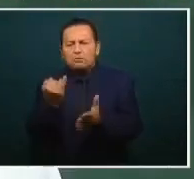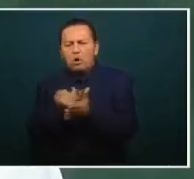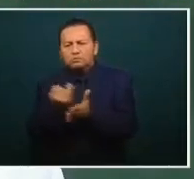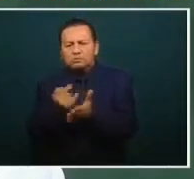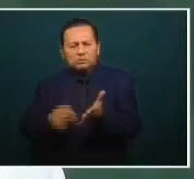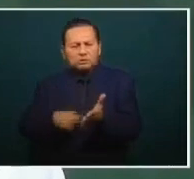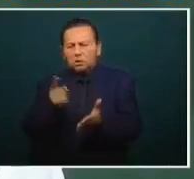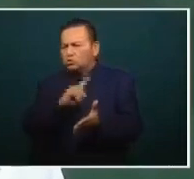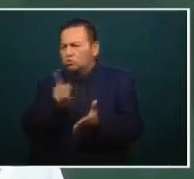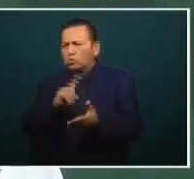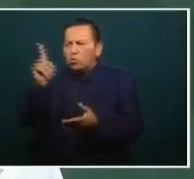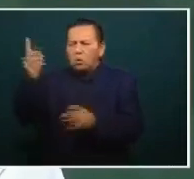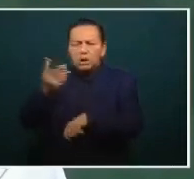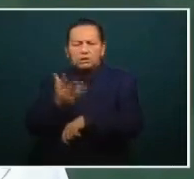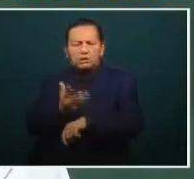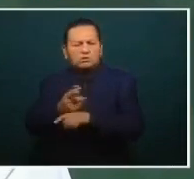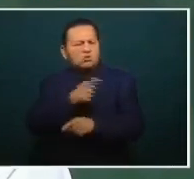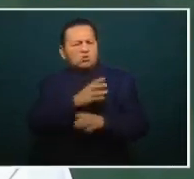the